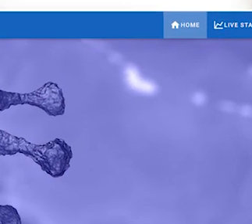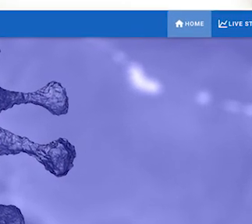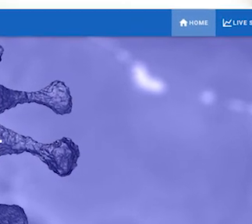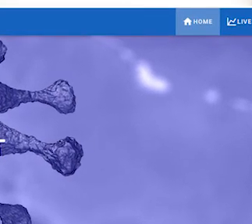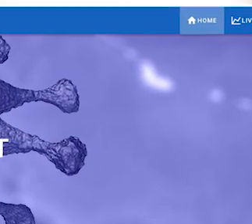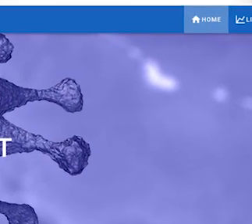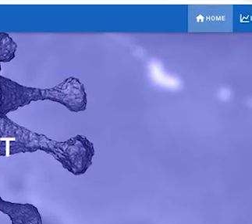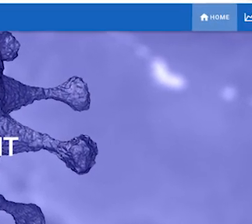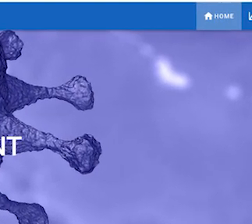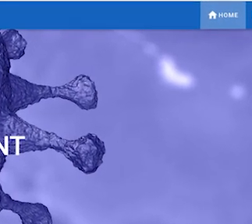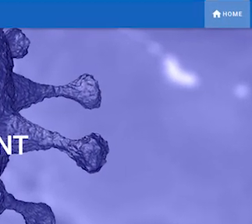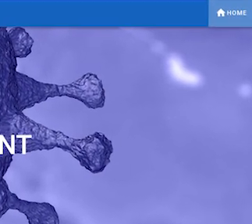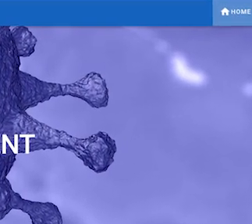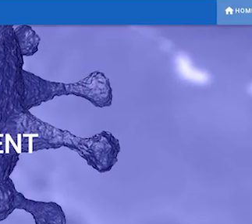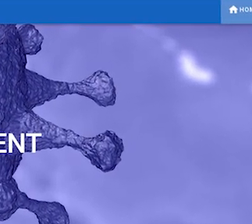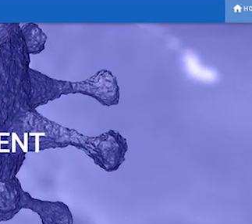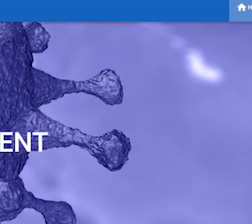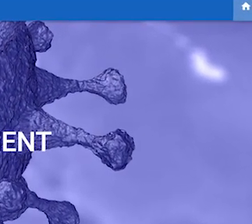which is